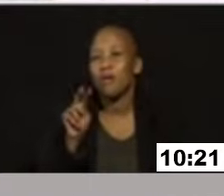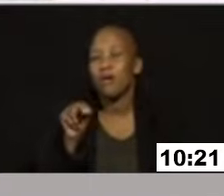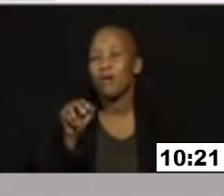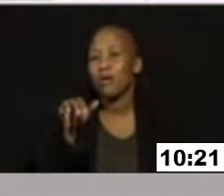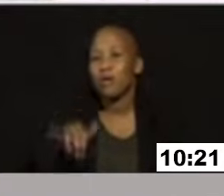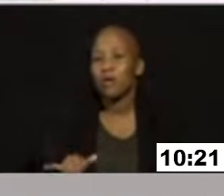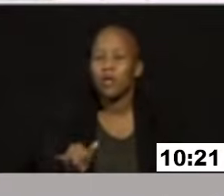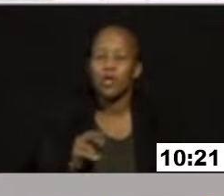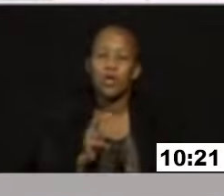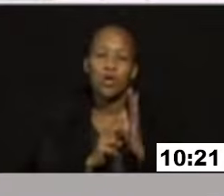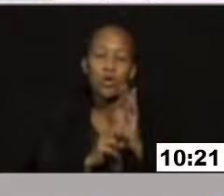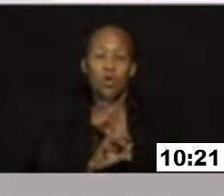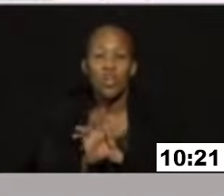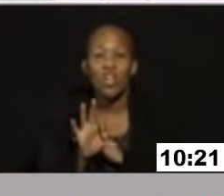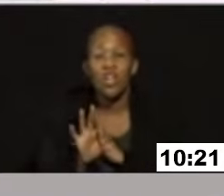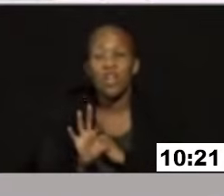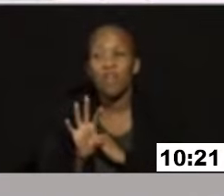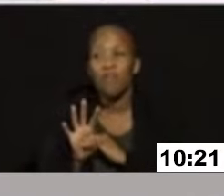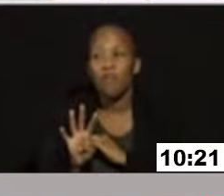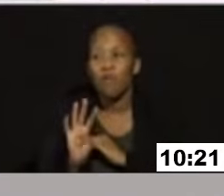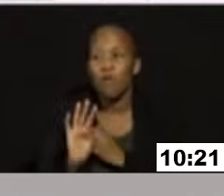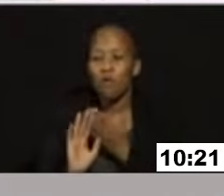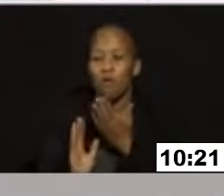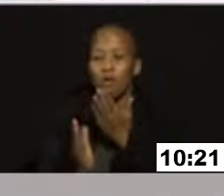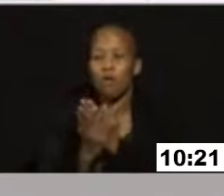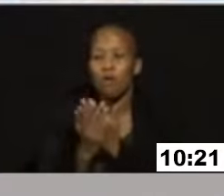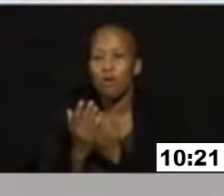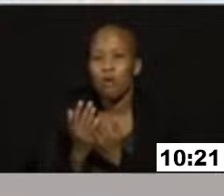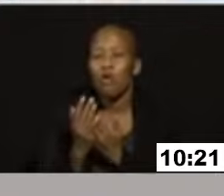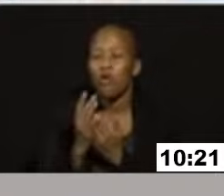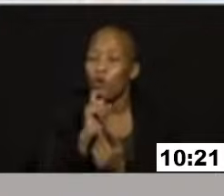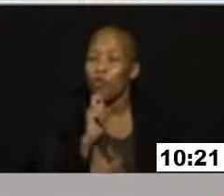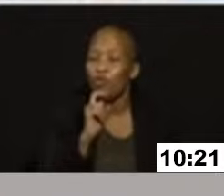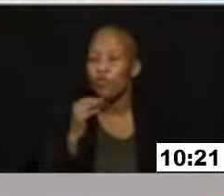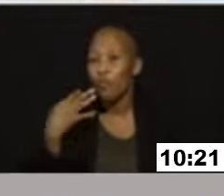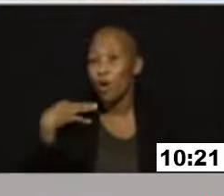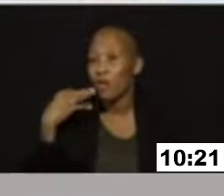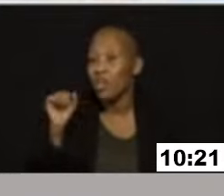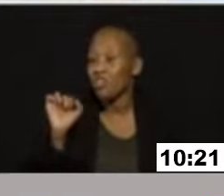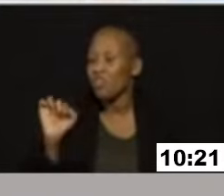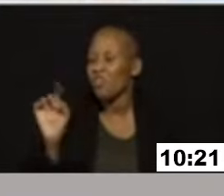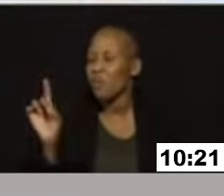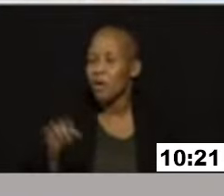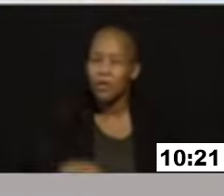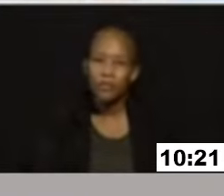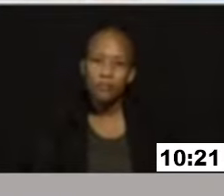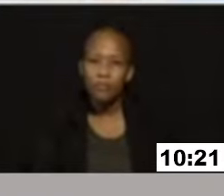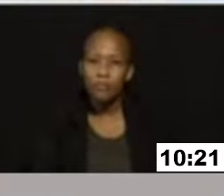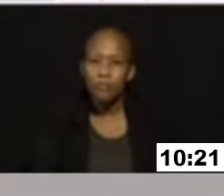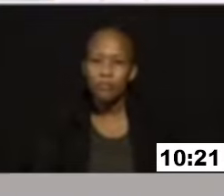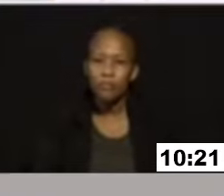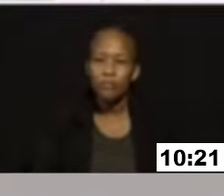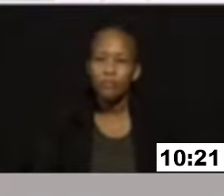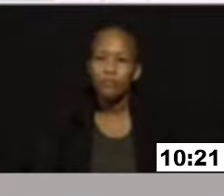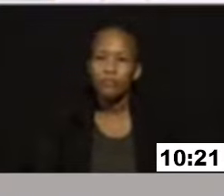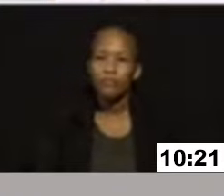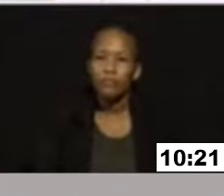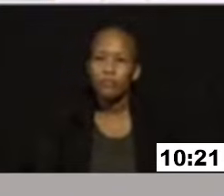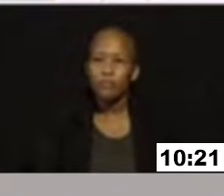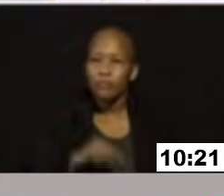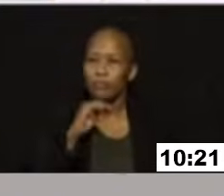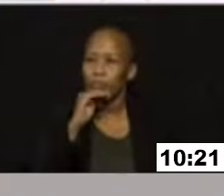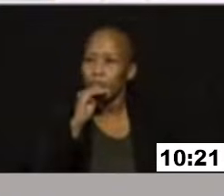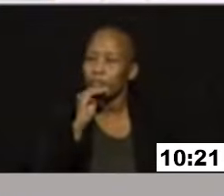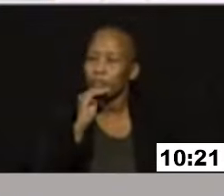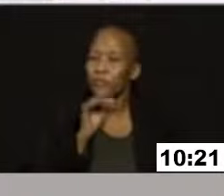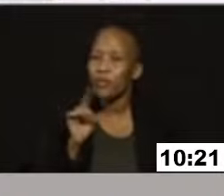Rule 3.4 in your application? Well, in fact, was that inadvertent? Was that meant